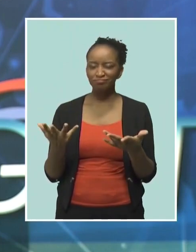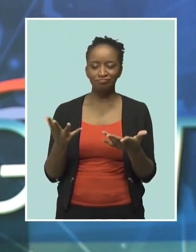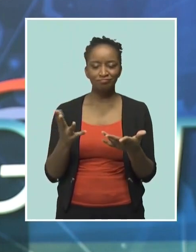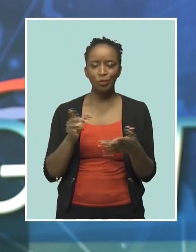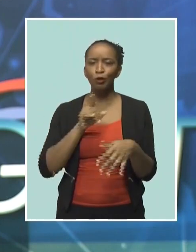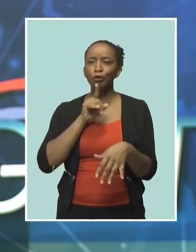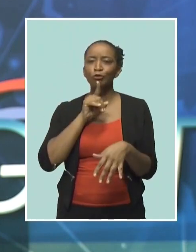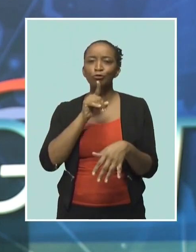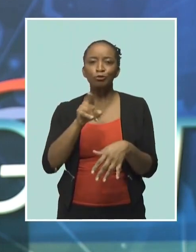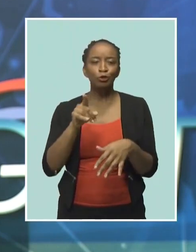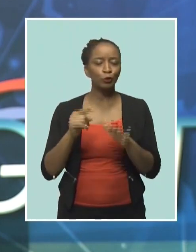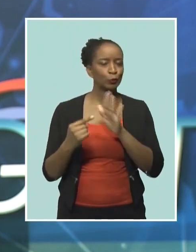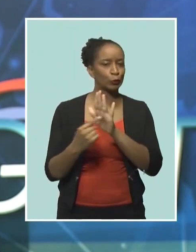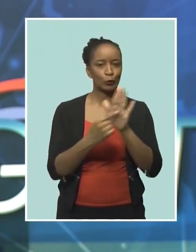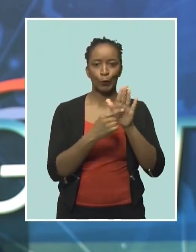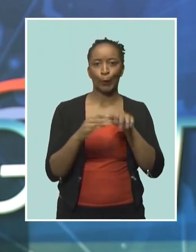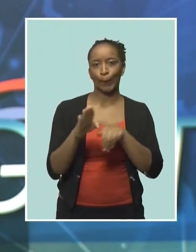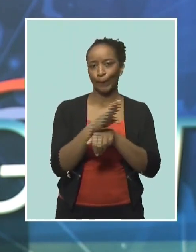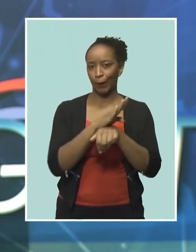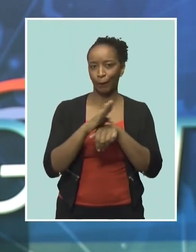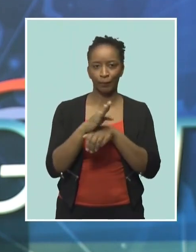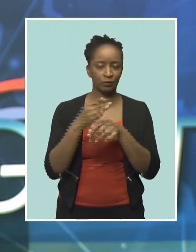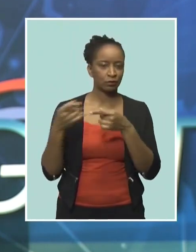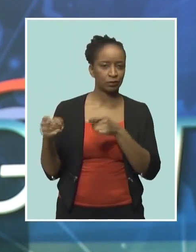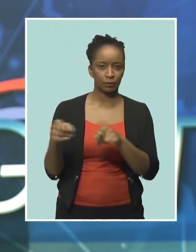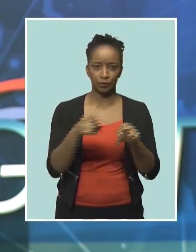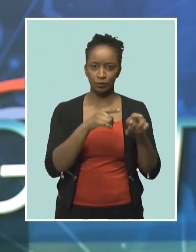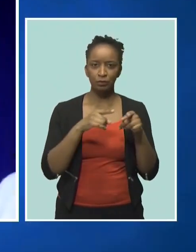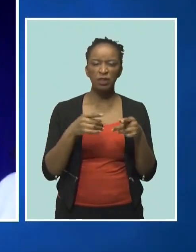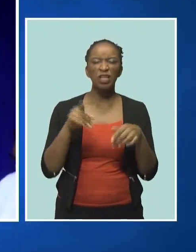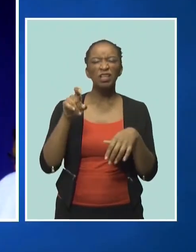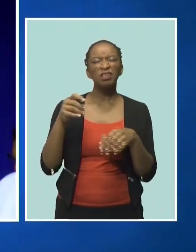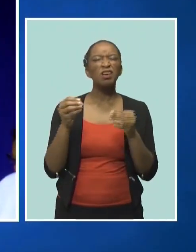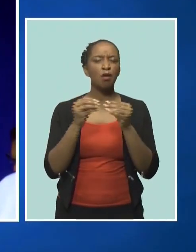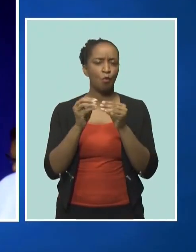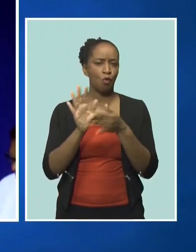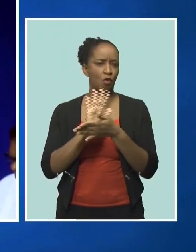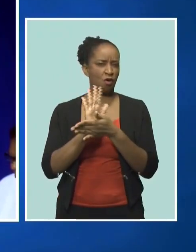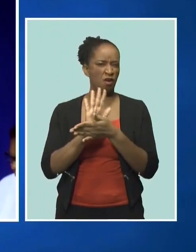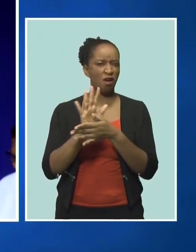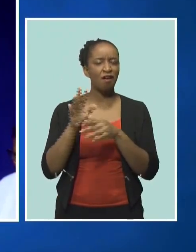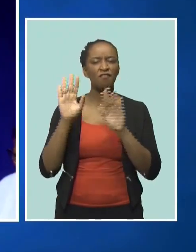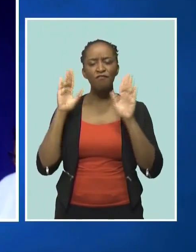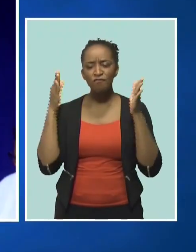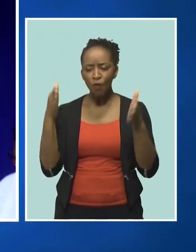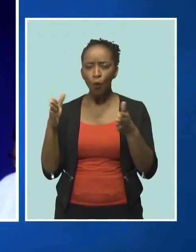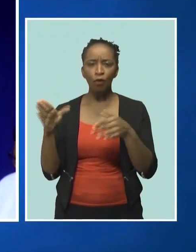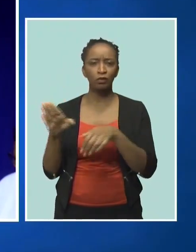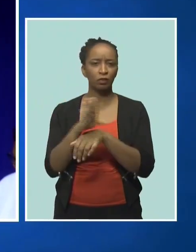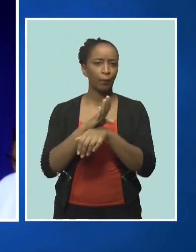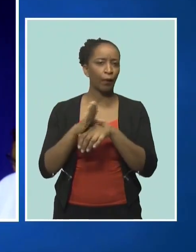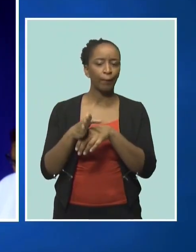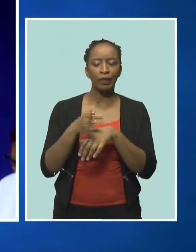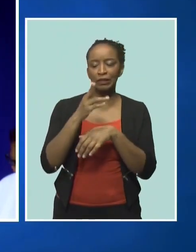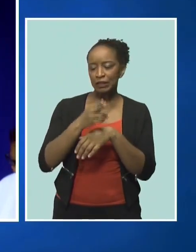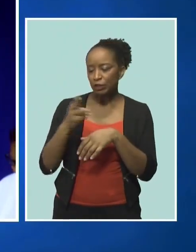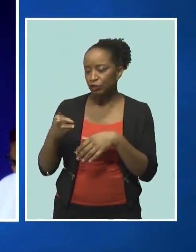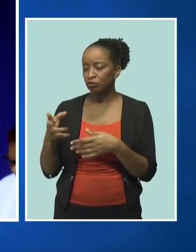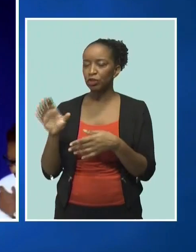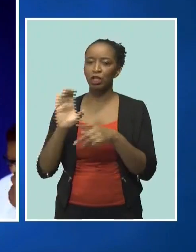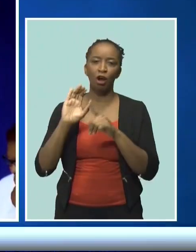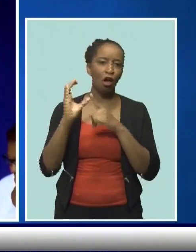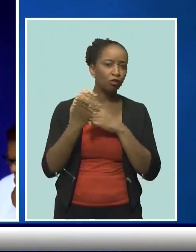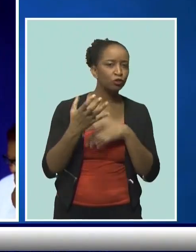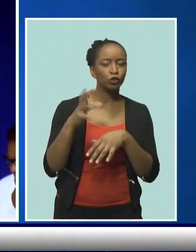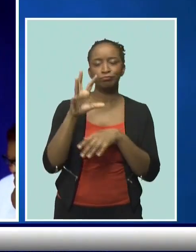films centered around Barbadian heritage. Films that tell our stories in our voice, but for